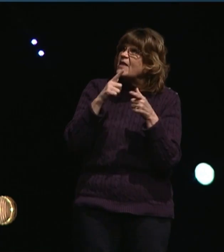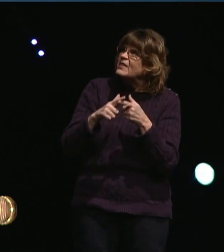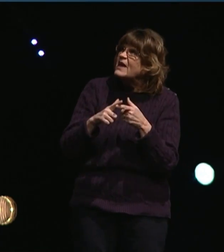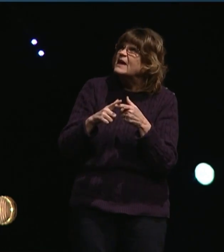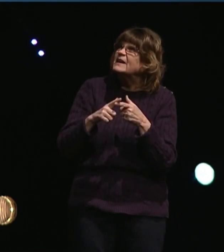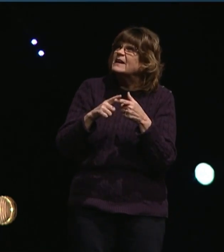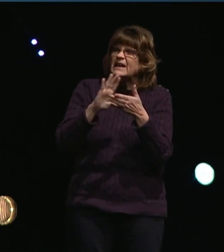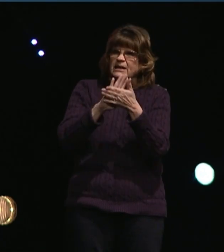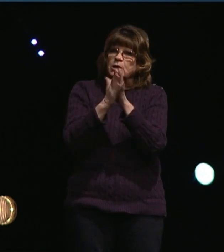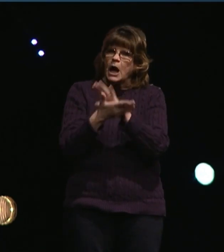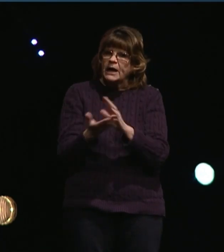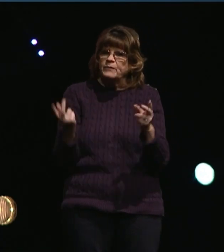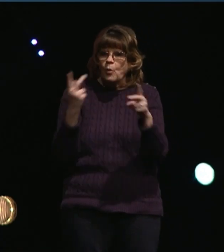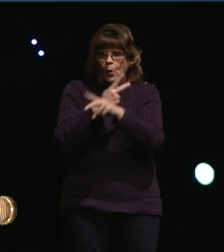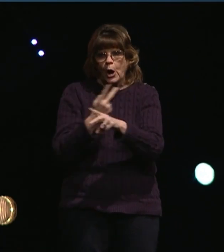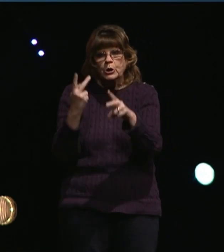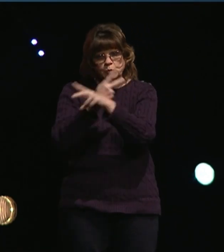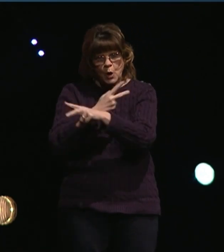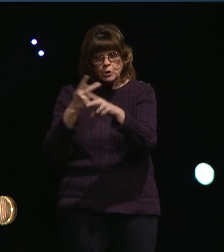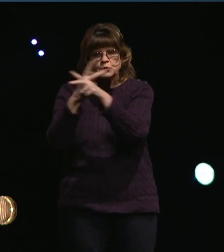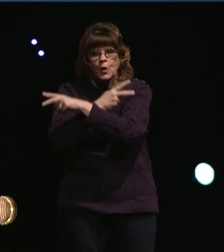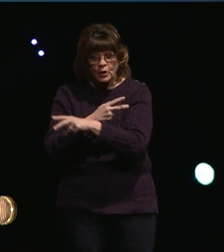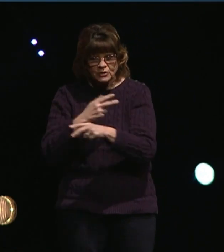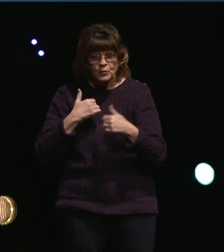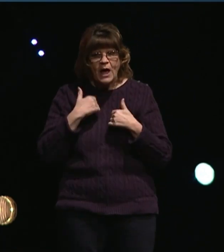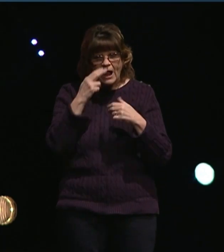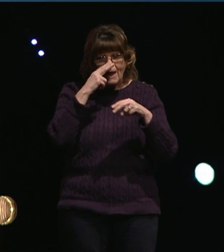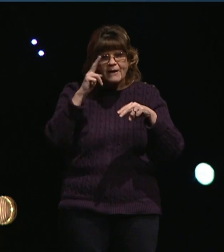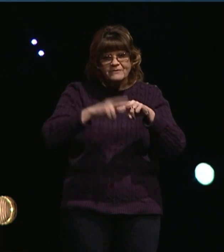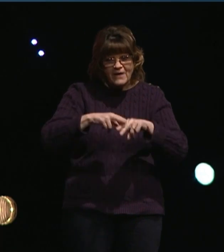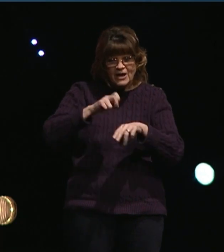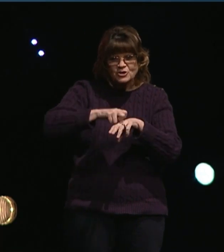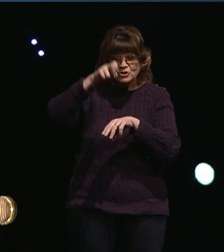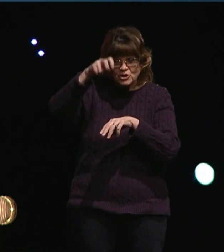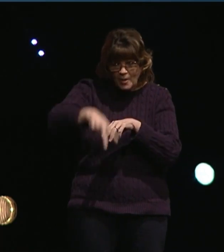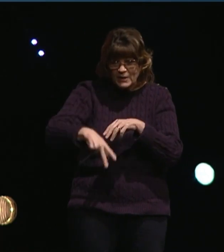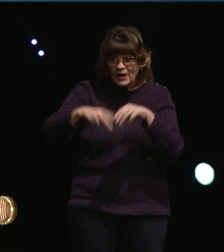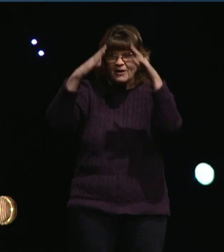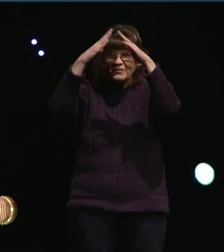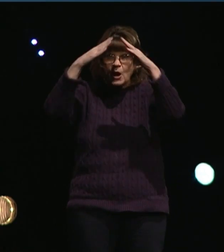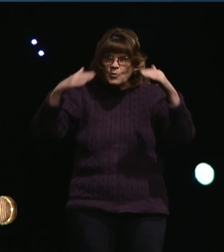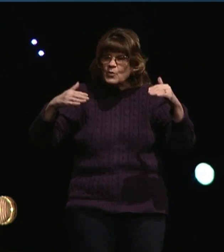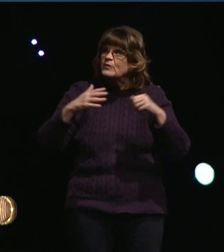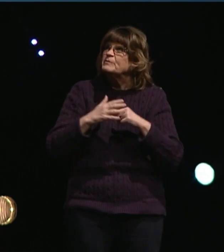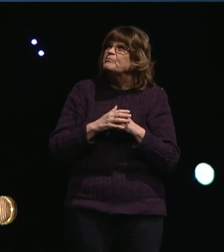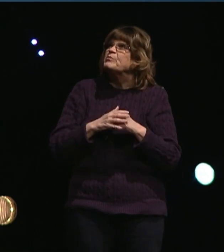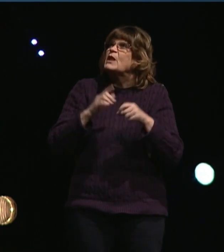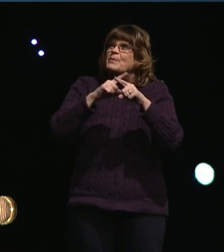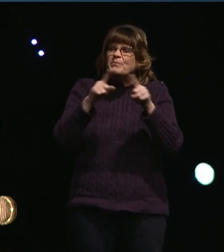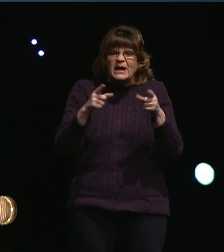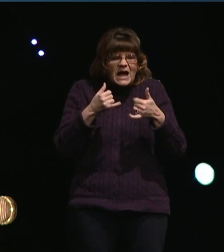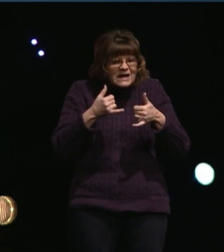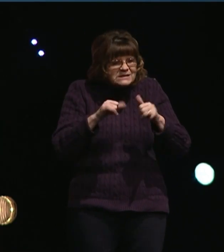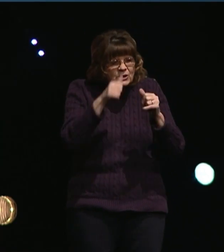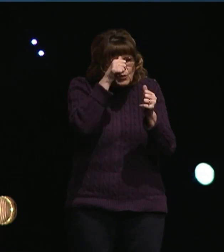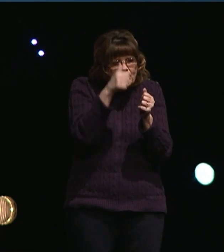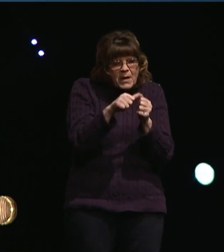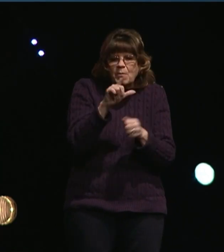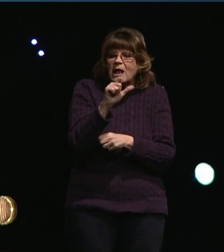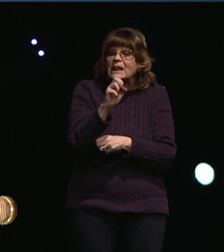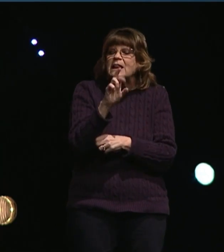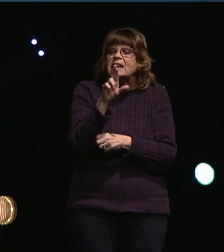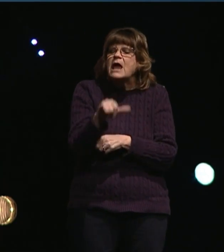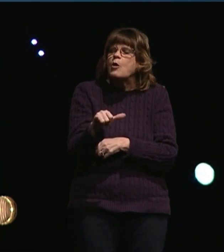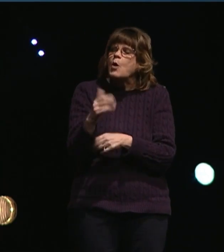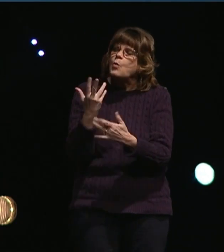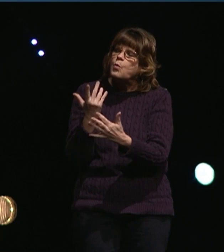course. Not as hard as you flapped, they went straight down. You just disappeared over the edge. But I still remember you saying, Larry,